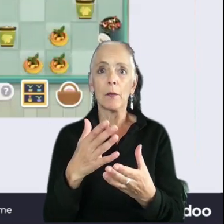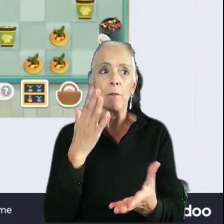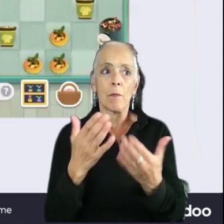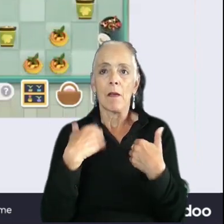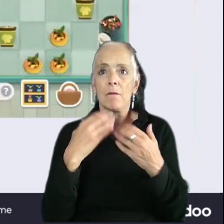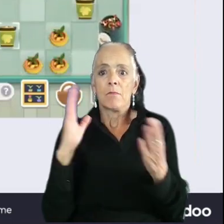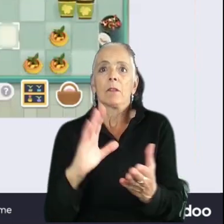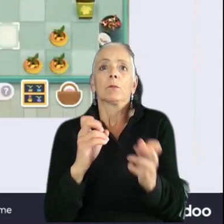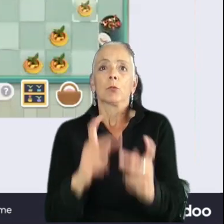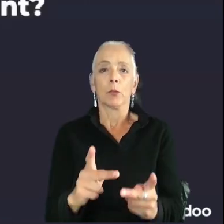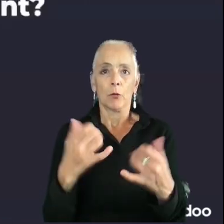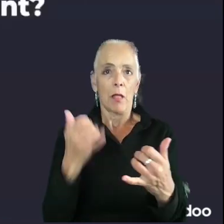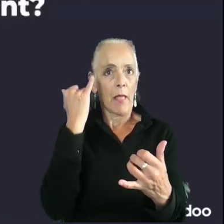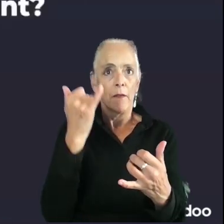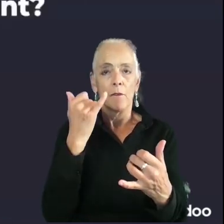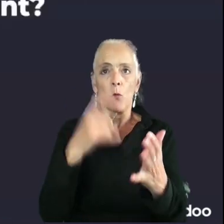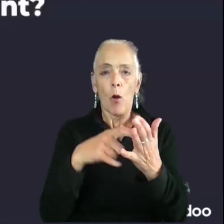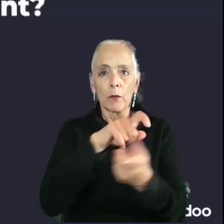game.